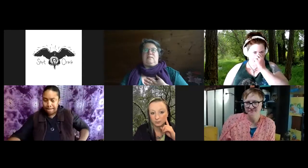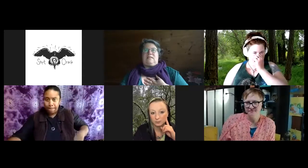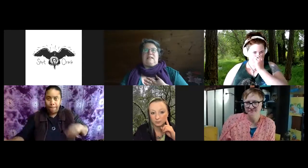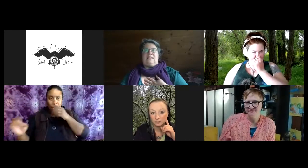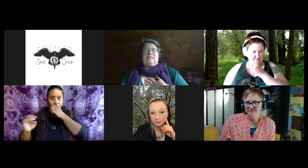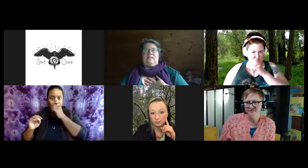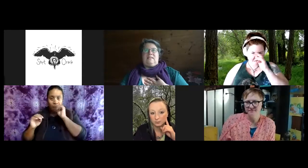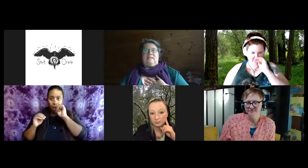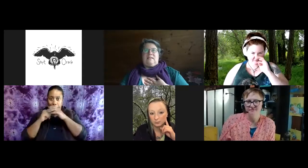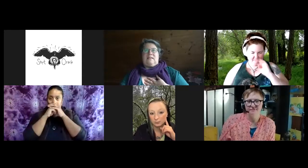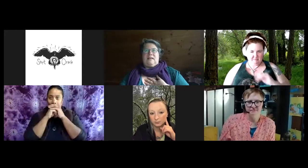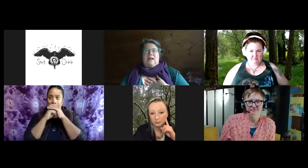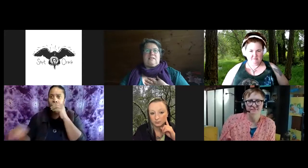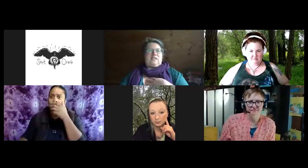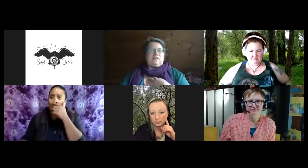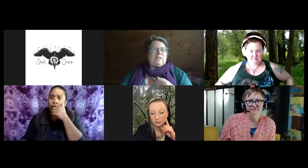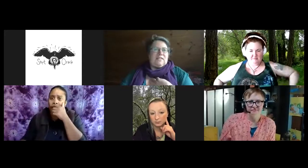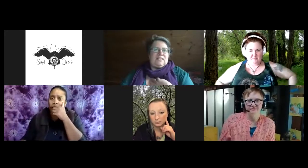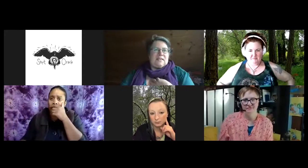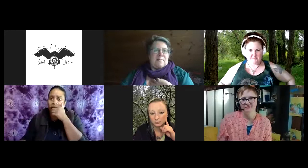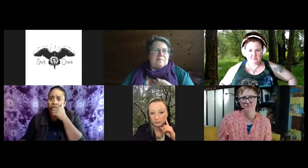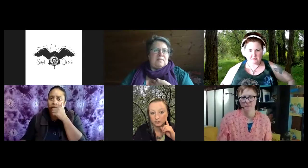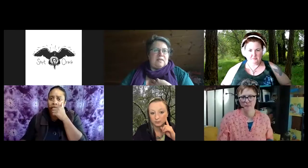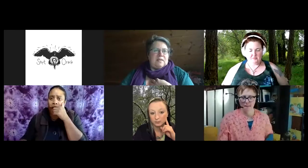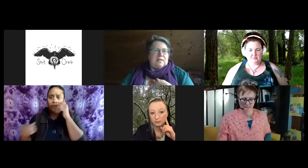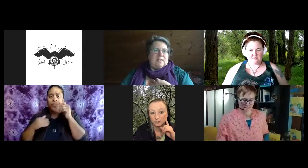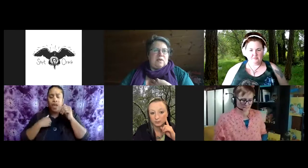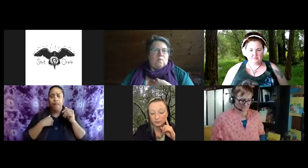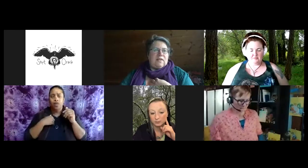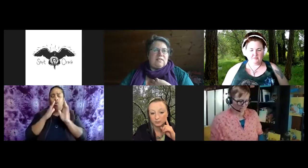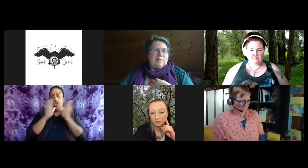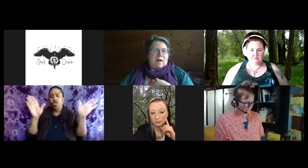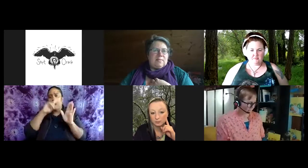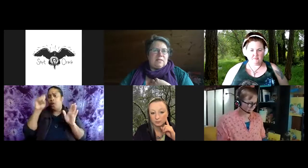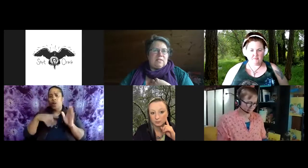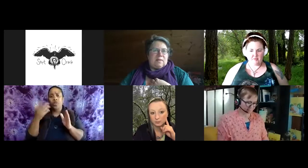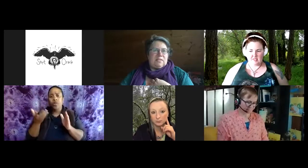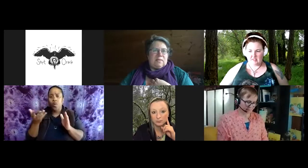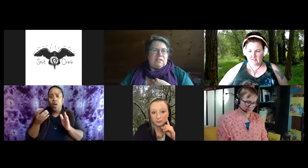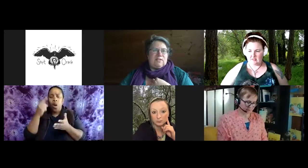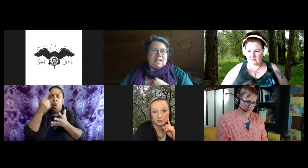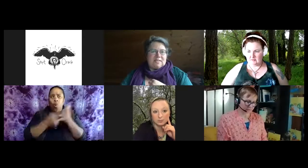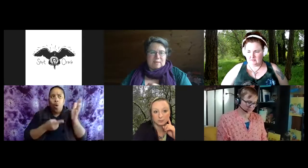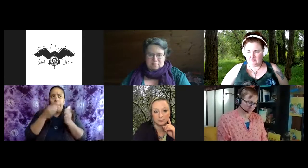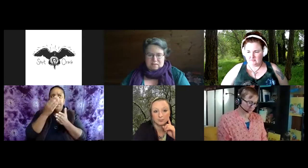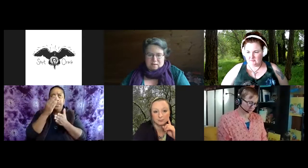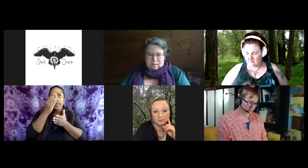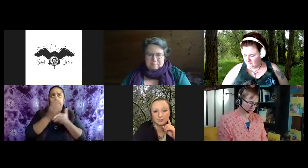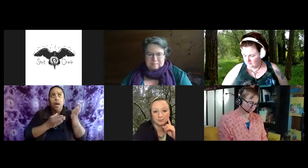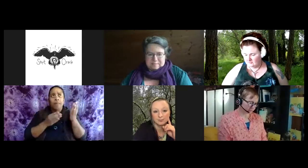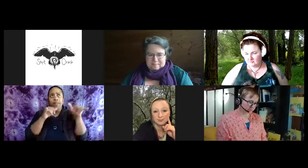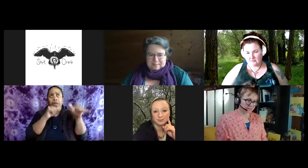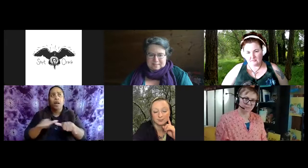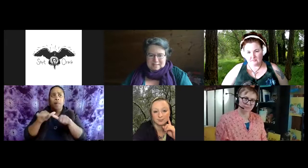Aylin, sorry, 1 second. So the question is, what are some common misperceptions or misunderstandings about the fairy